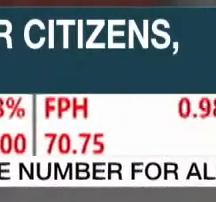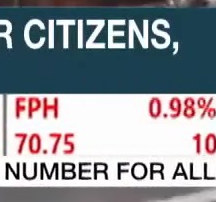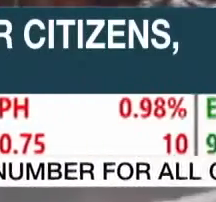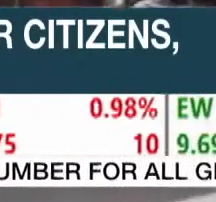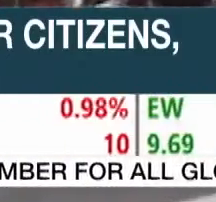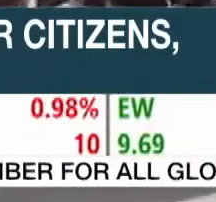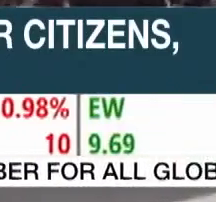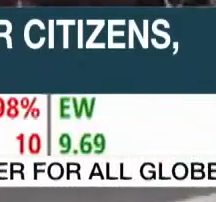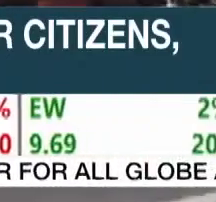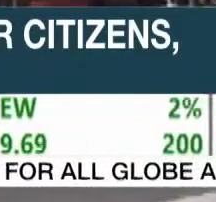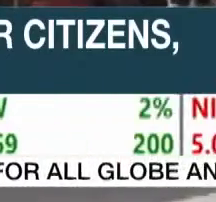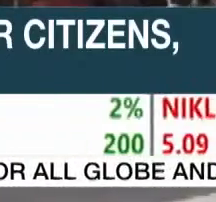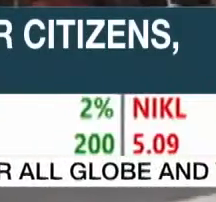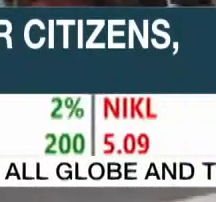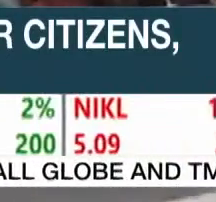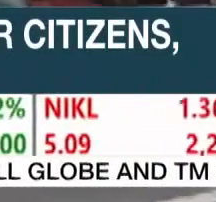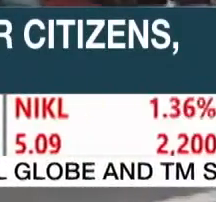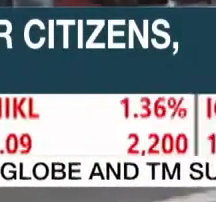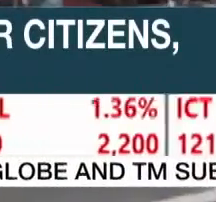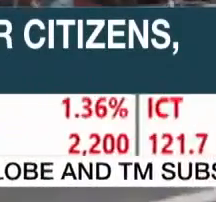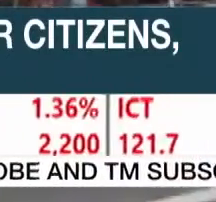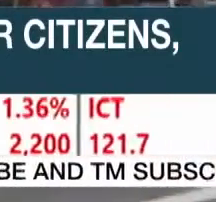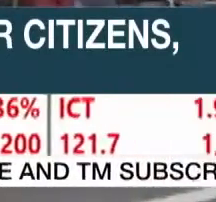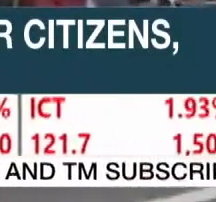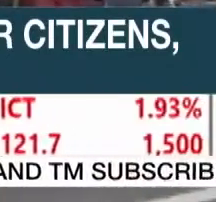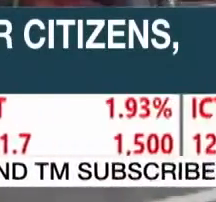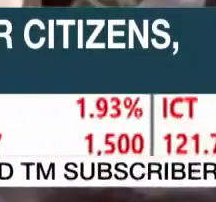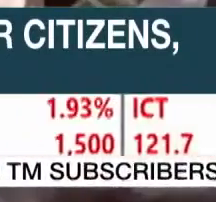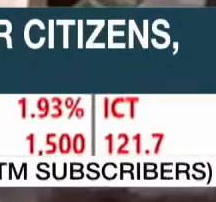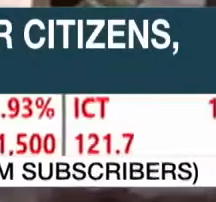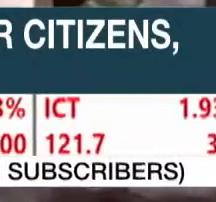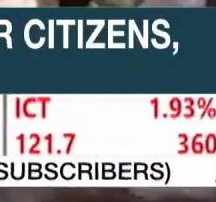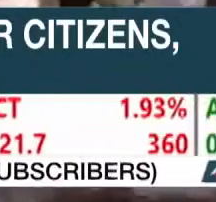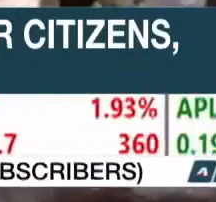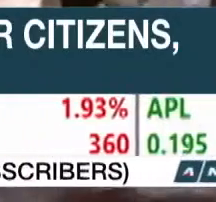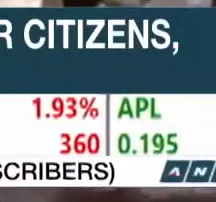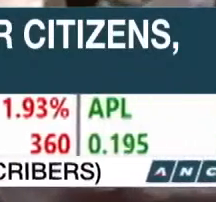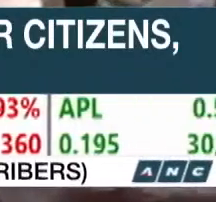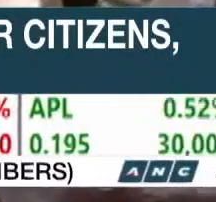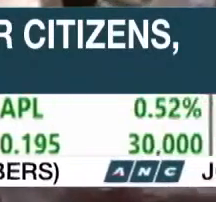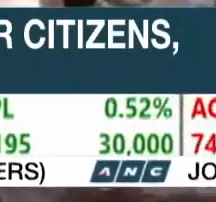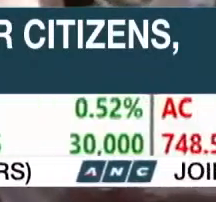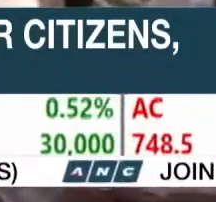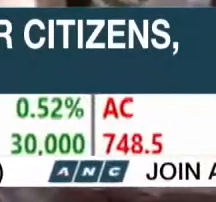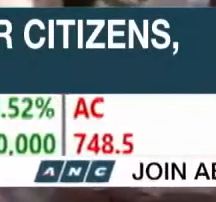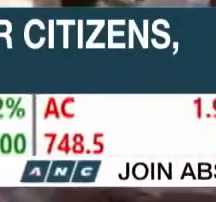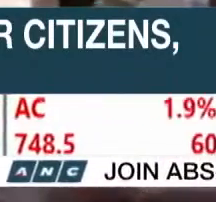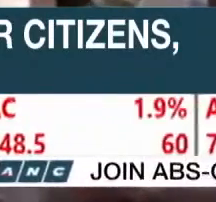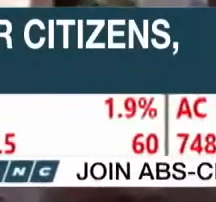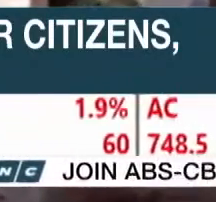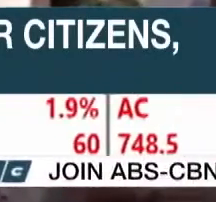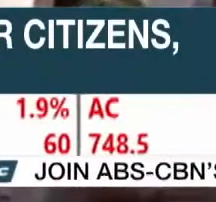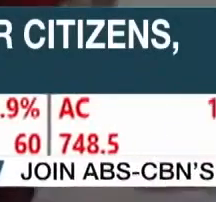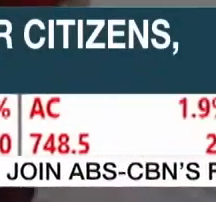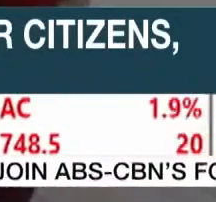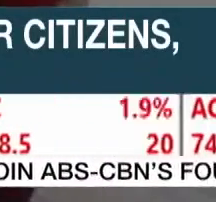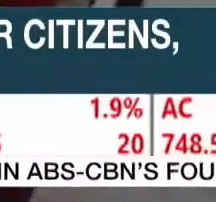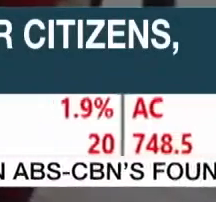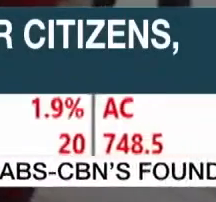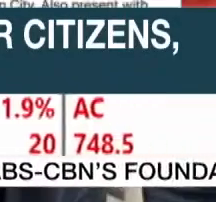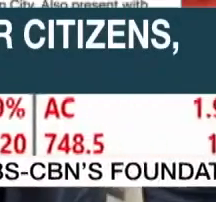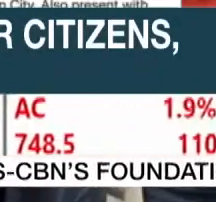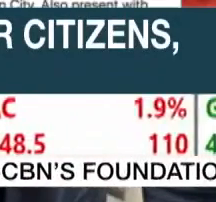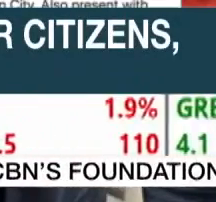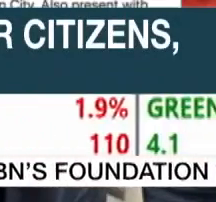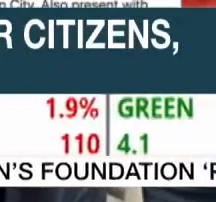Implementer Vince Bidon led the COVID-19 vaccine rollout for senior citizens and persons with comorbidities in San Juan